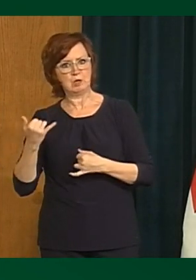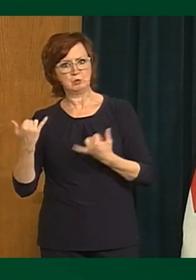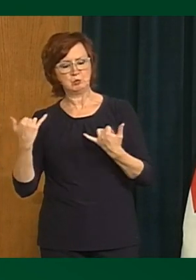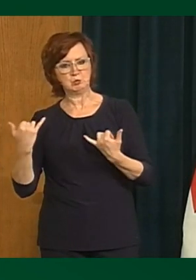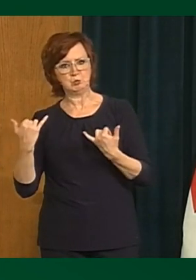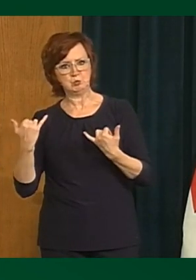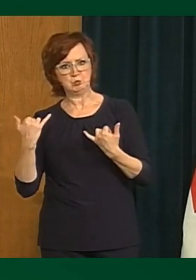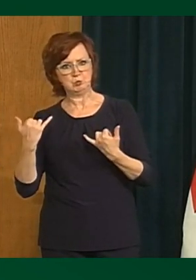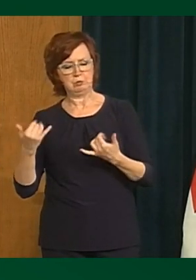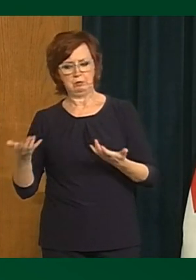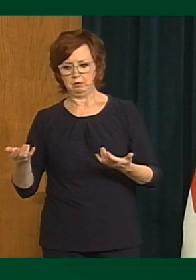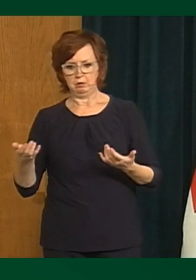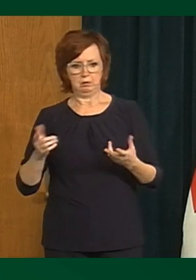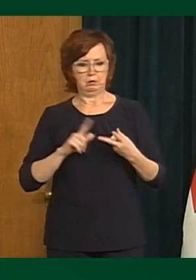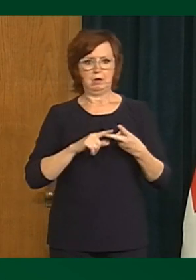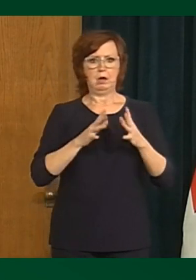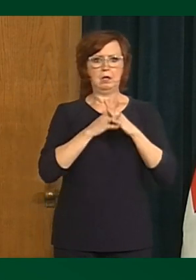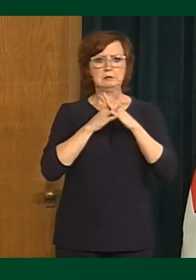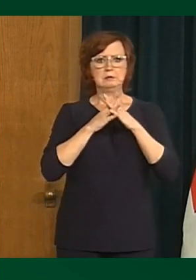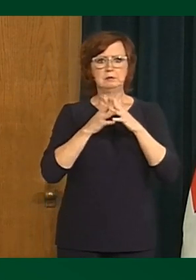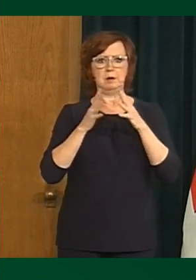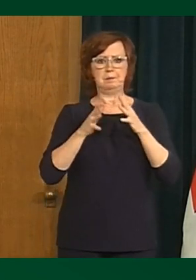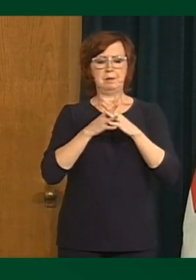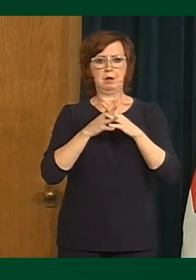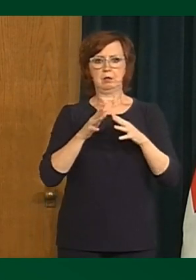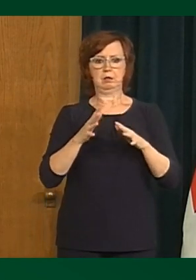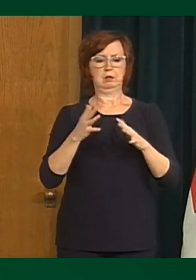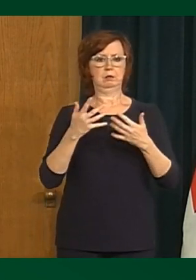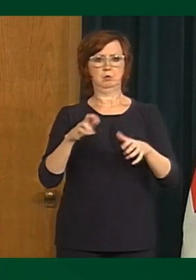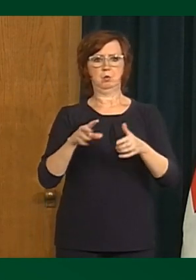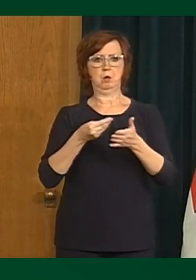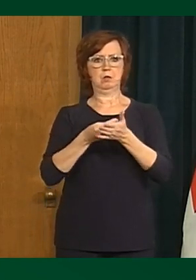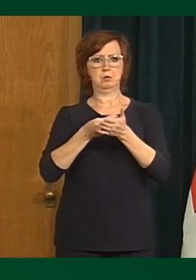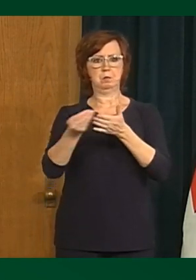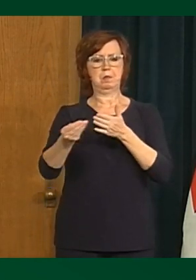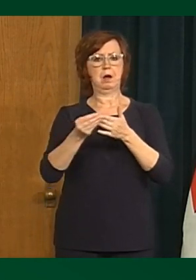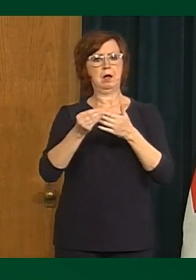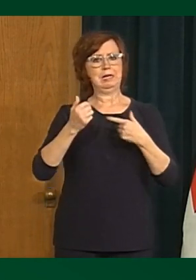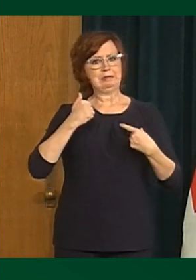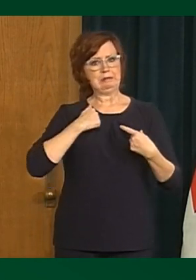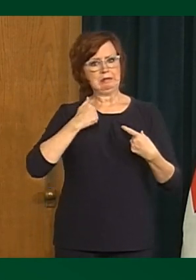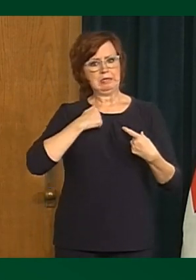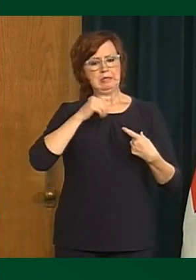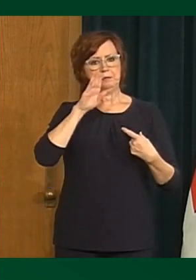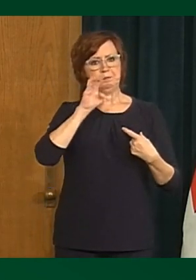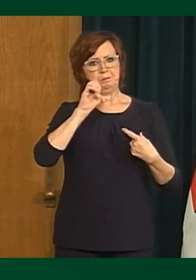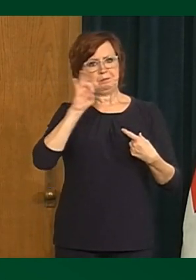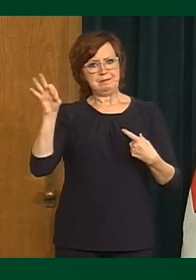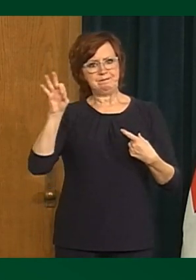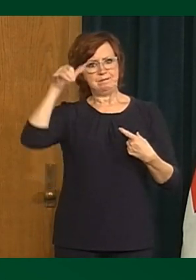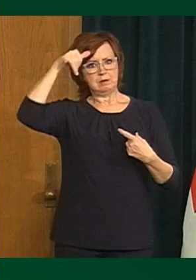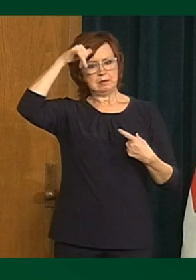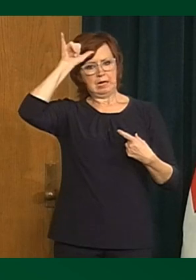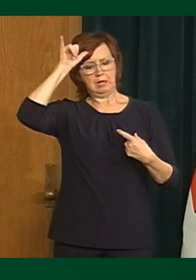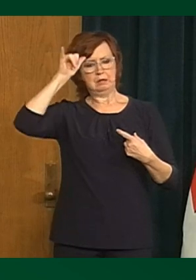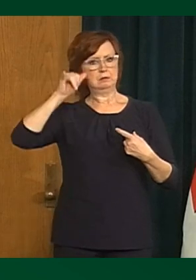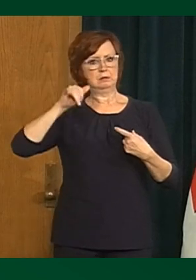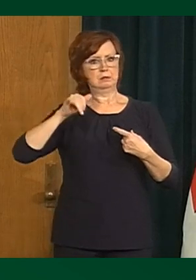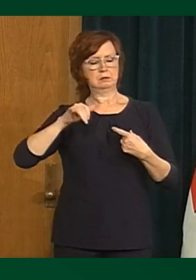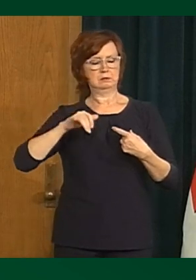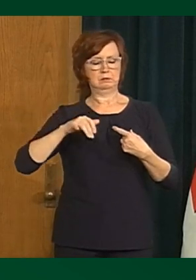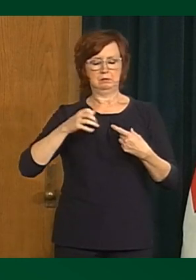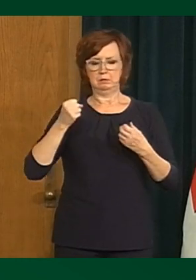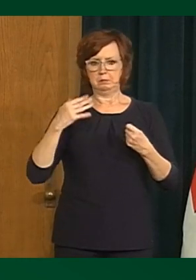there may now be the issue of U.S. not accepting Canadian beef, and I'm wondering if you could also comment as to whether this is sort of a